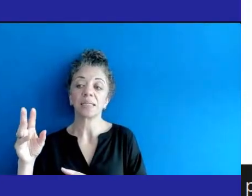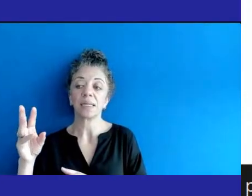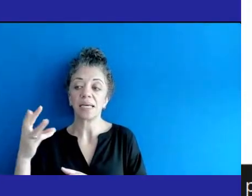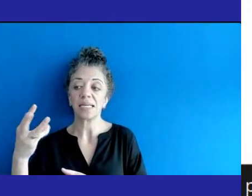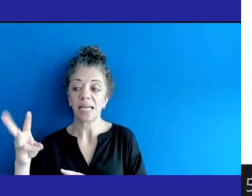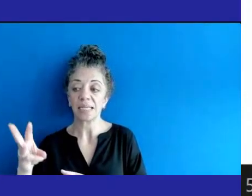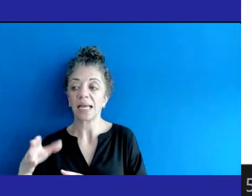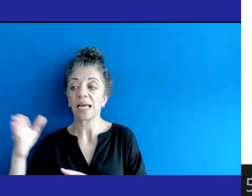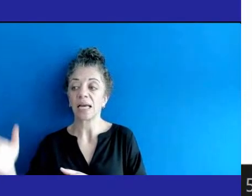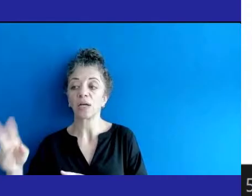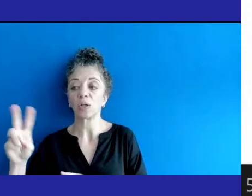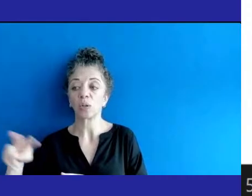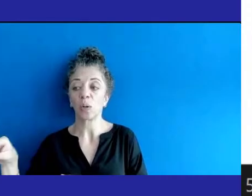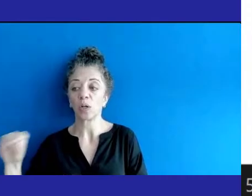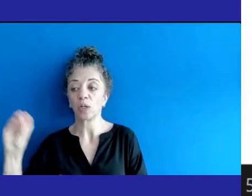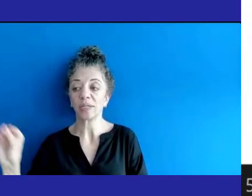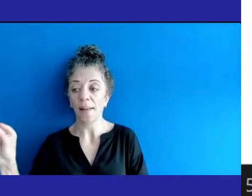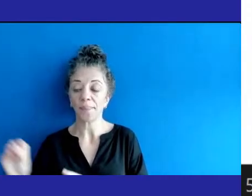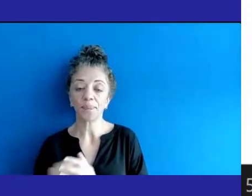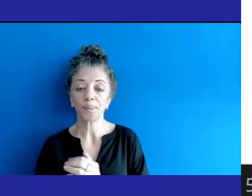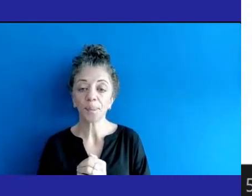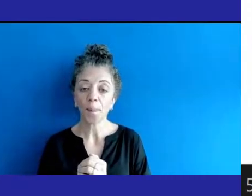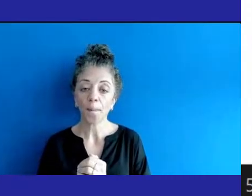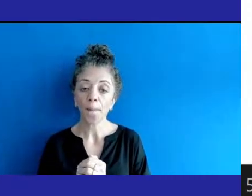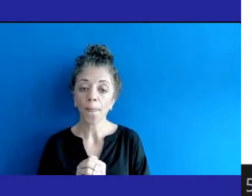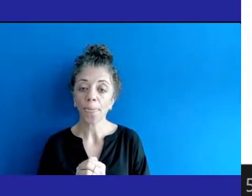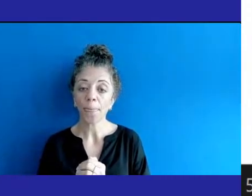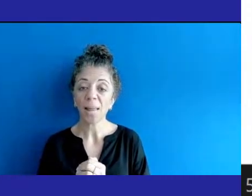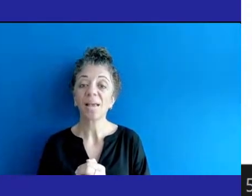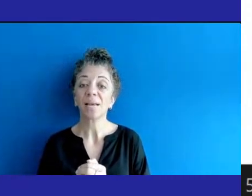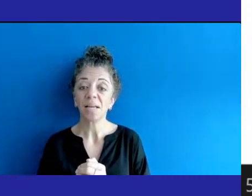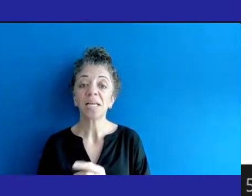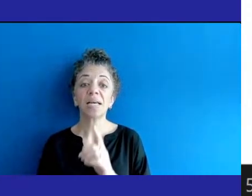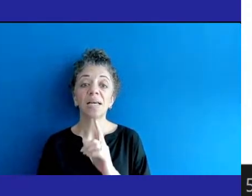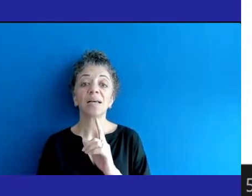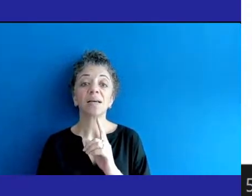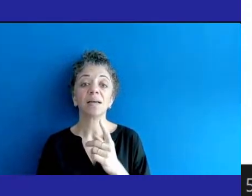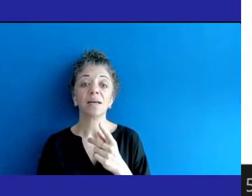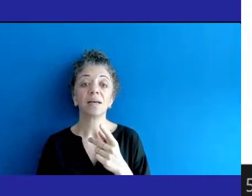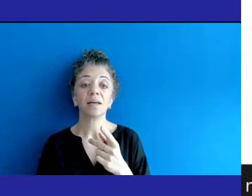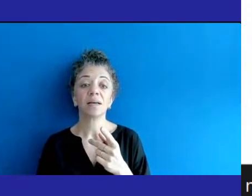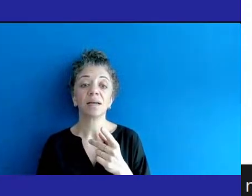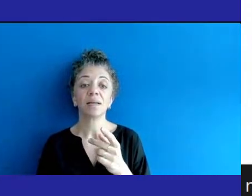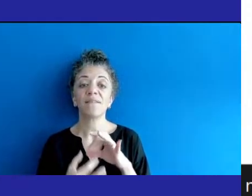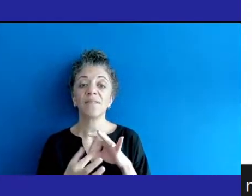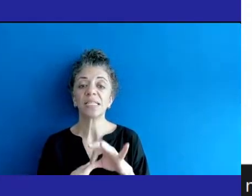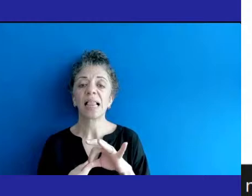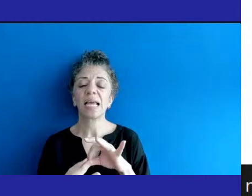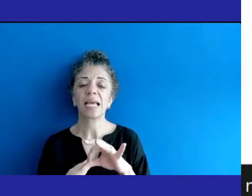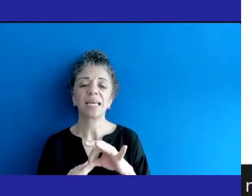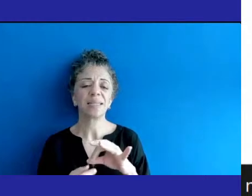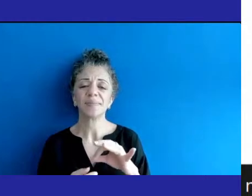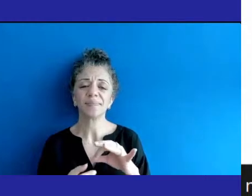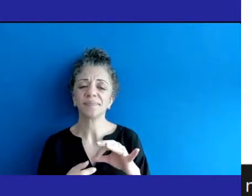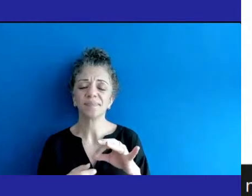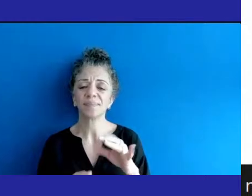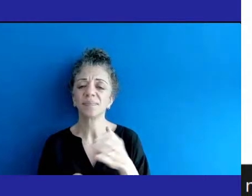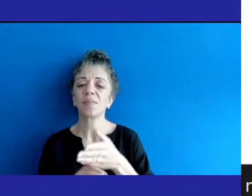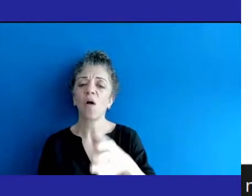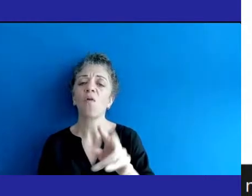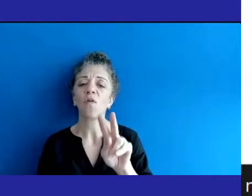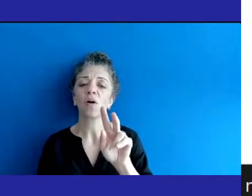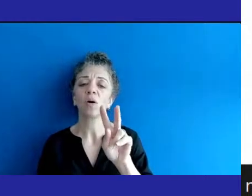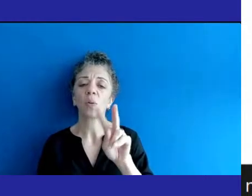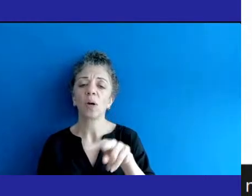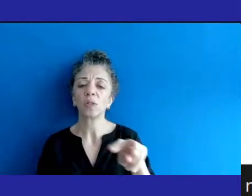of patients served at PAGNI facilities is over 1 million at this point. That's about a 30% growth rate over the last 4 years of